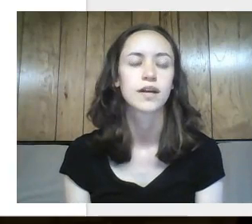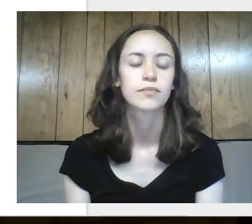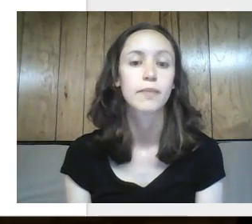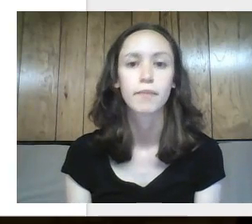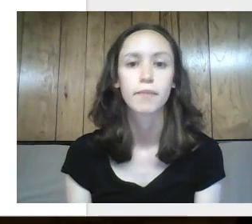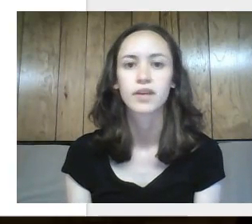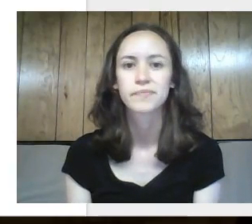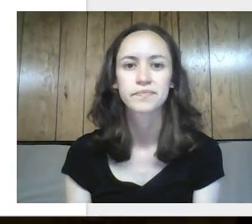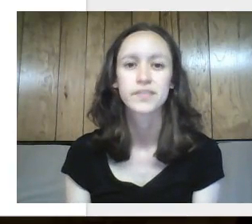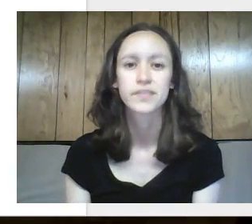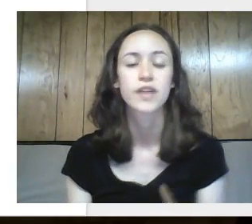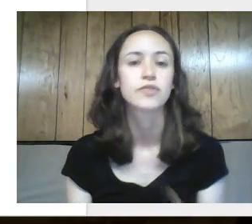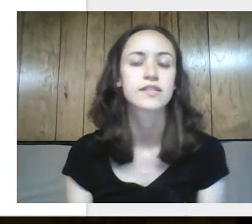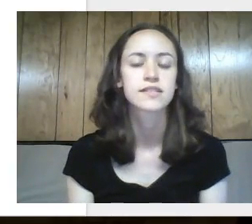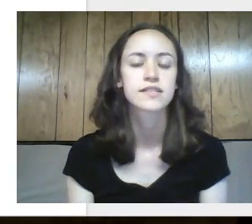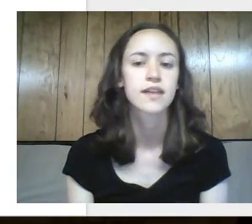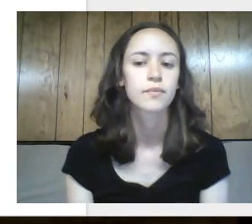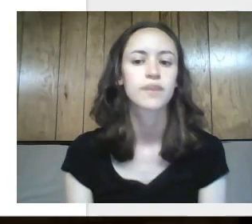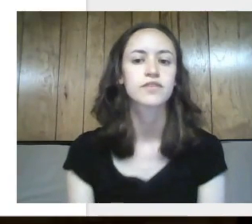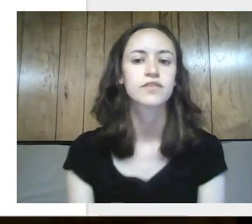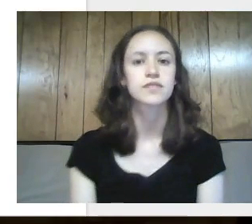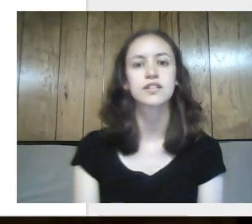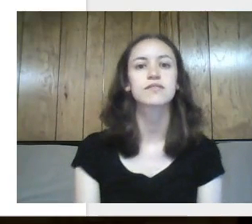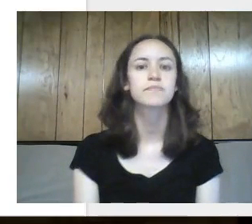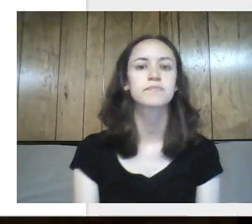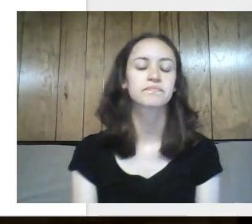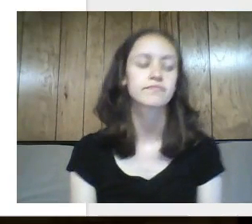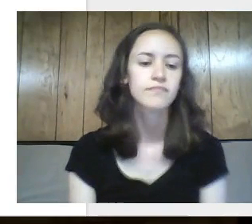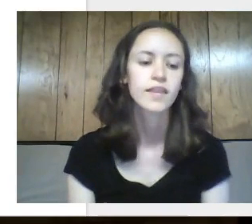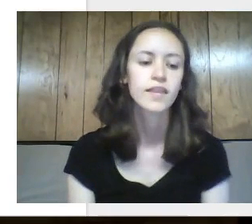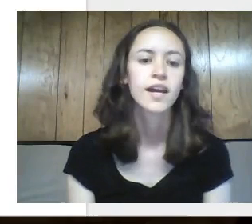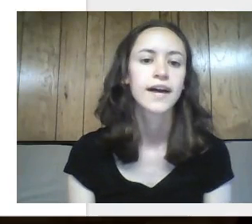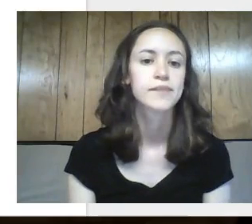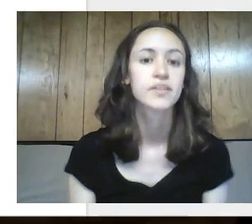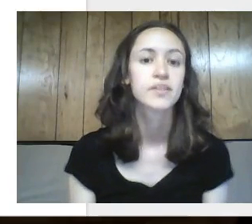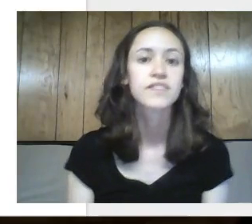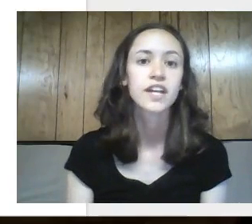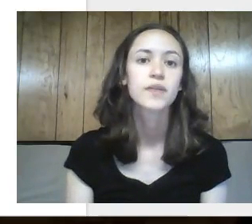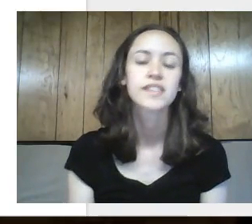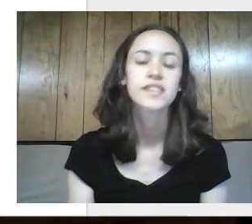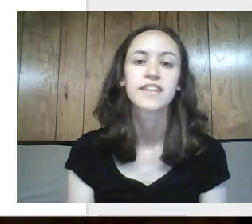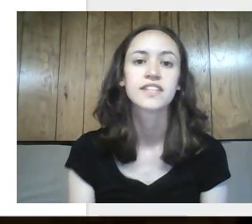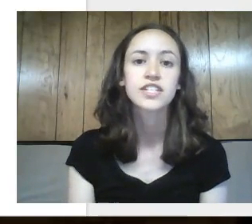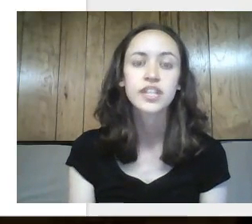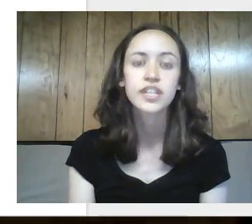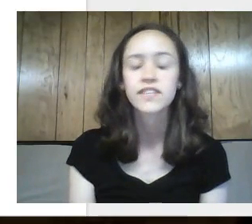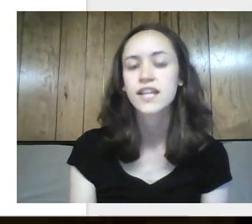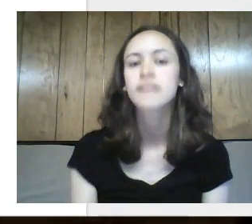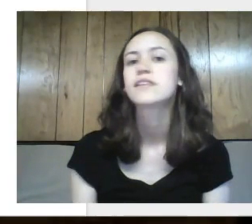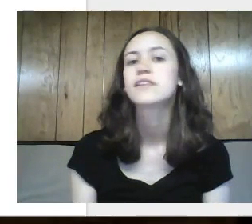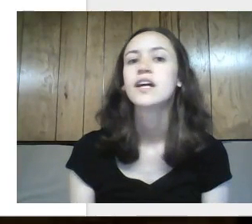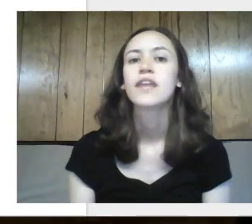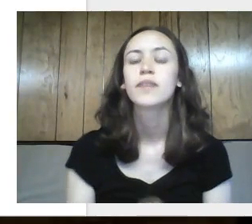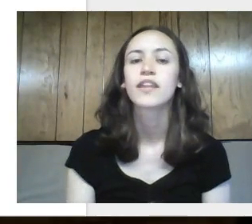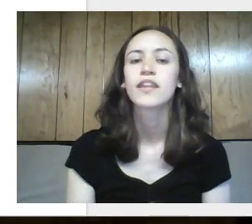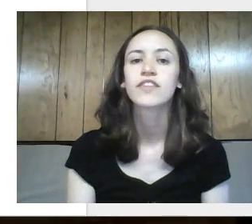to remember the sign choices that we've chosen to use. So this video is kind of the teaching of the